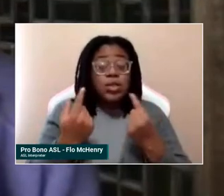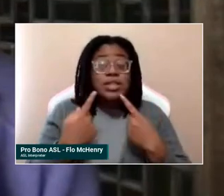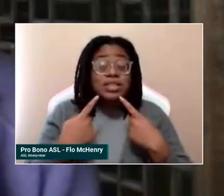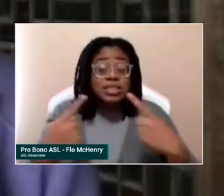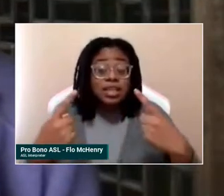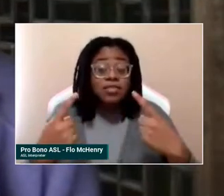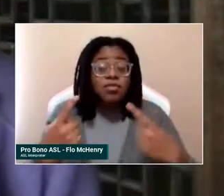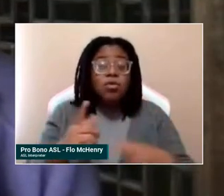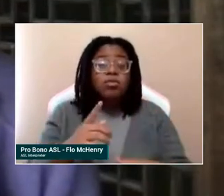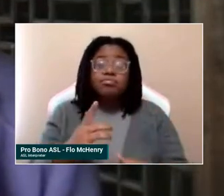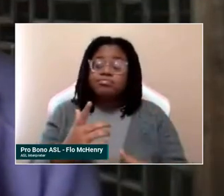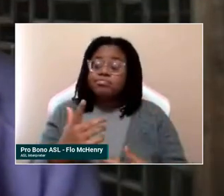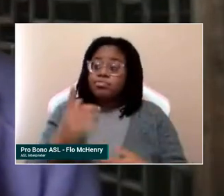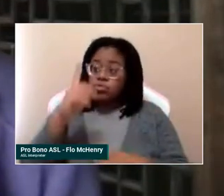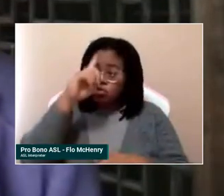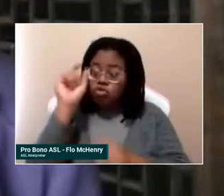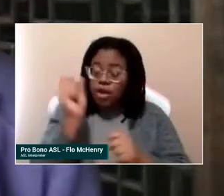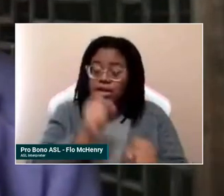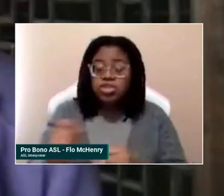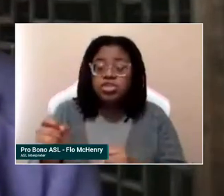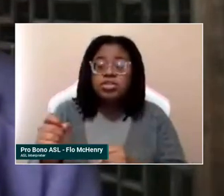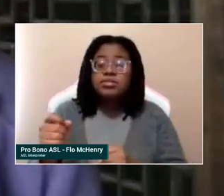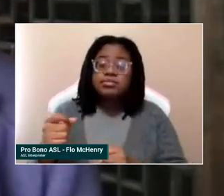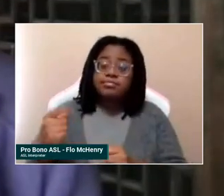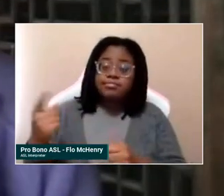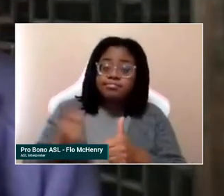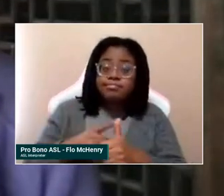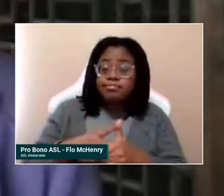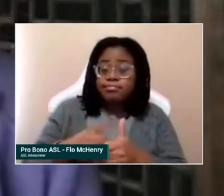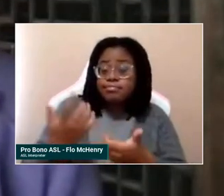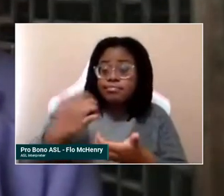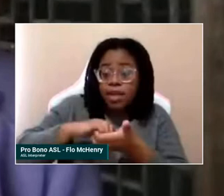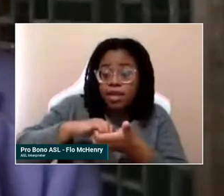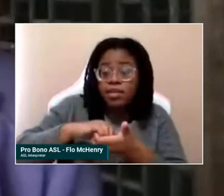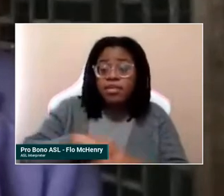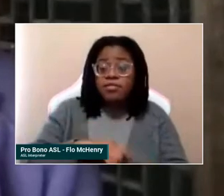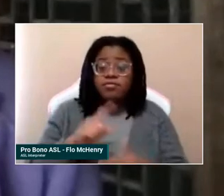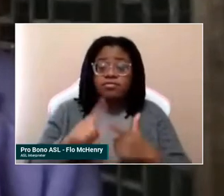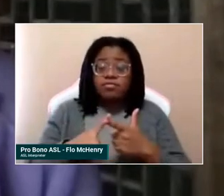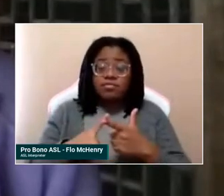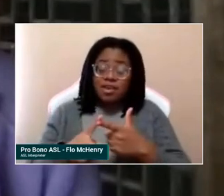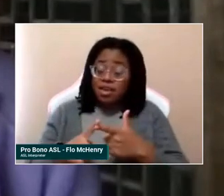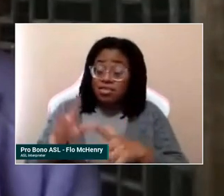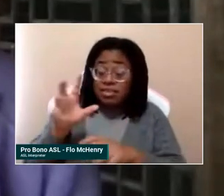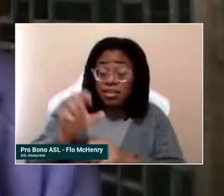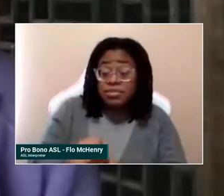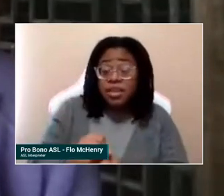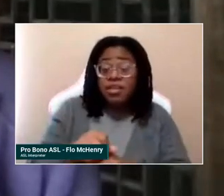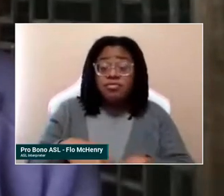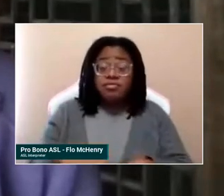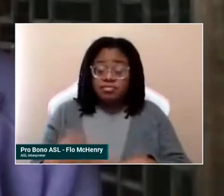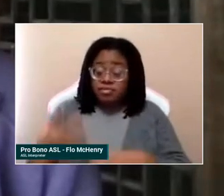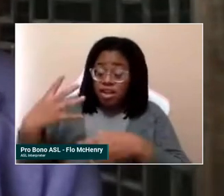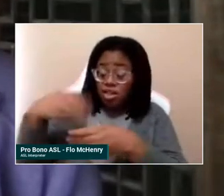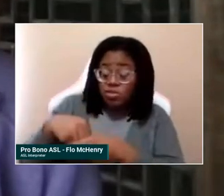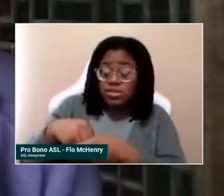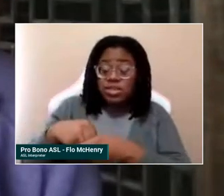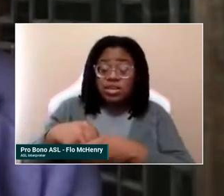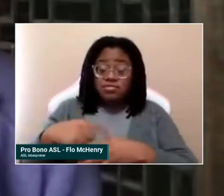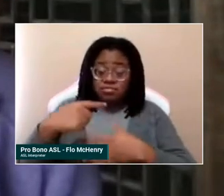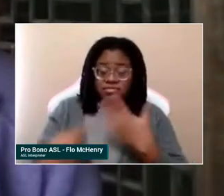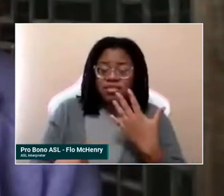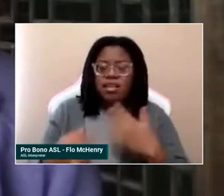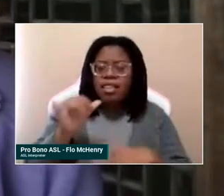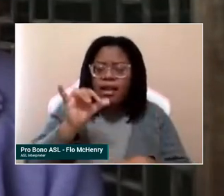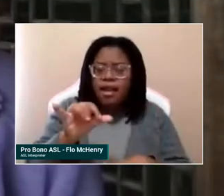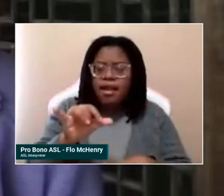collaborative, inclusive, and adaptive. So collaboration, inclusivity, and adaptive